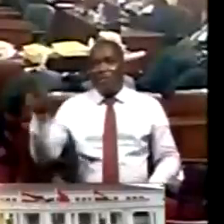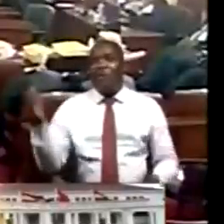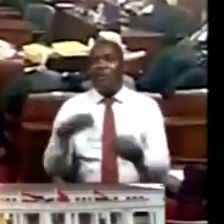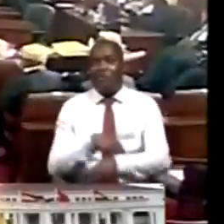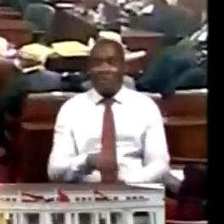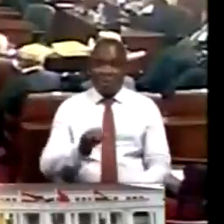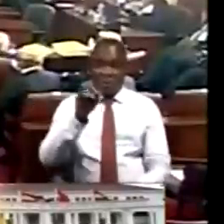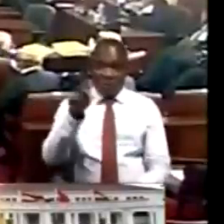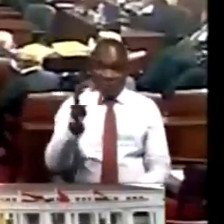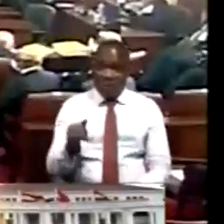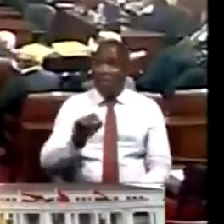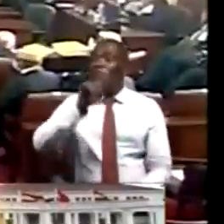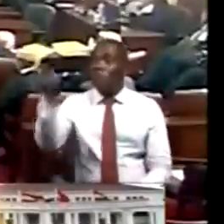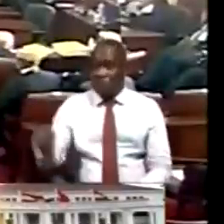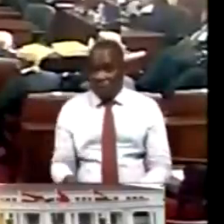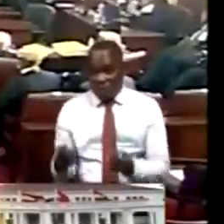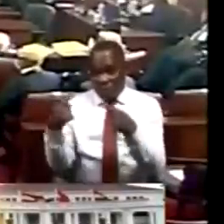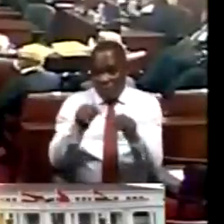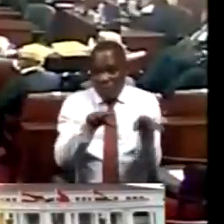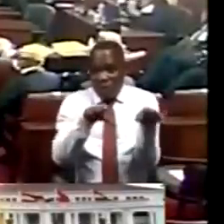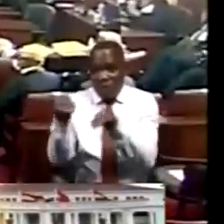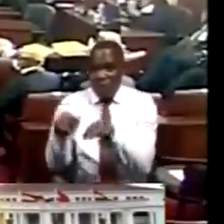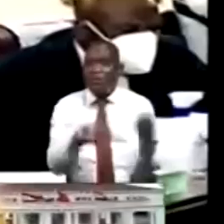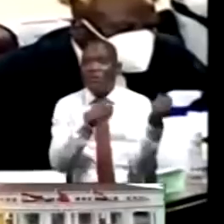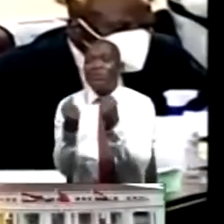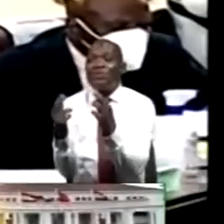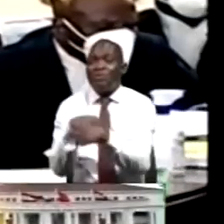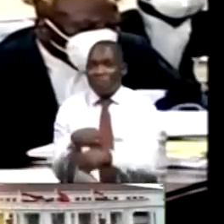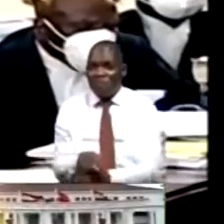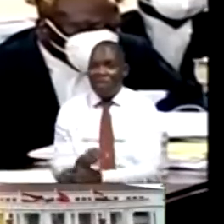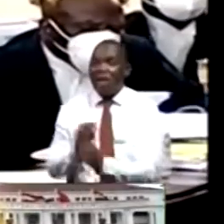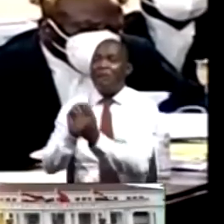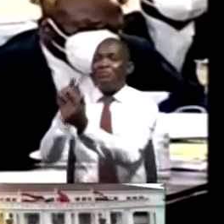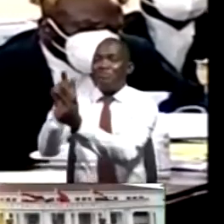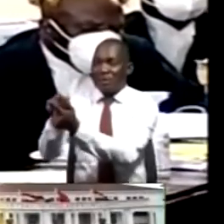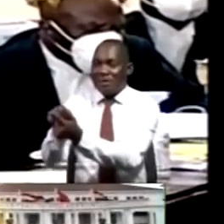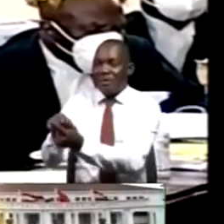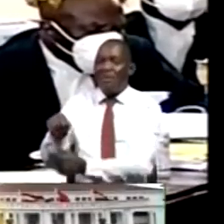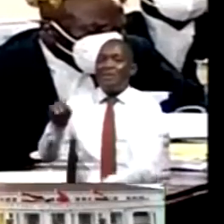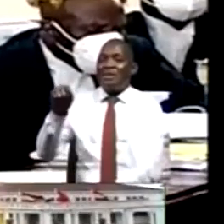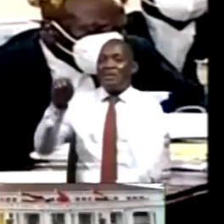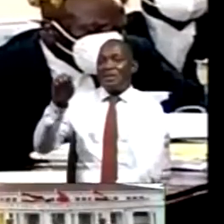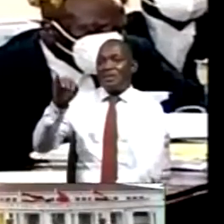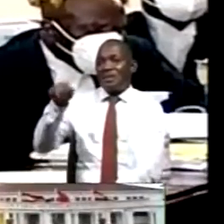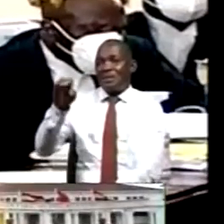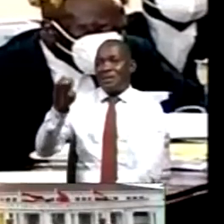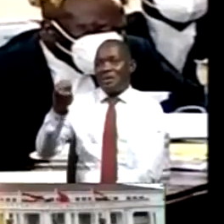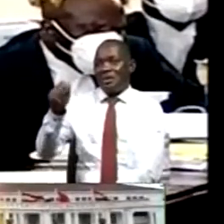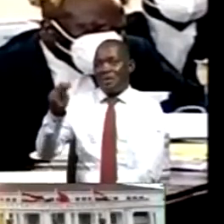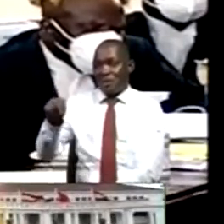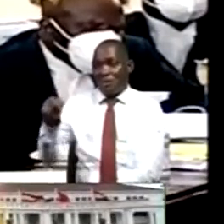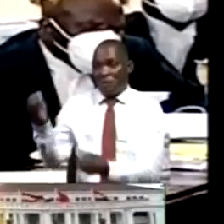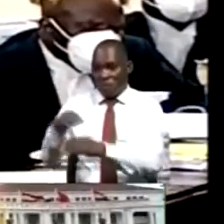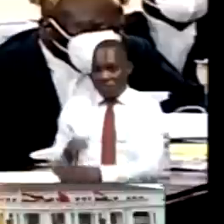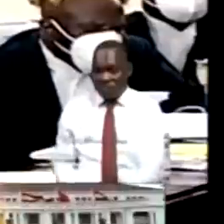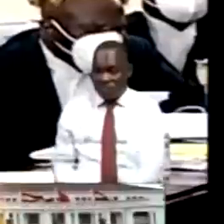The question is, when you left the strong room to go and meet with the commissioner in her